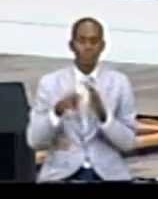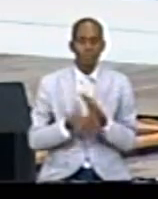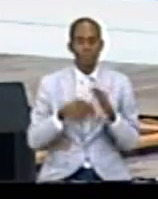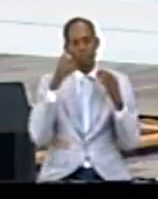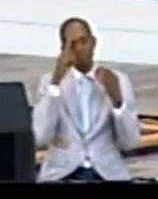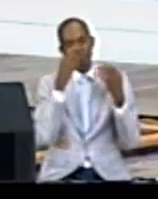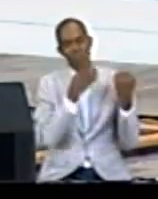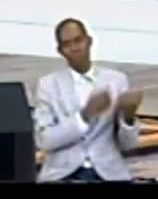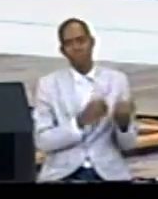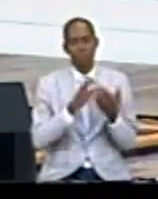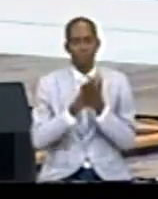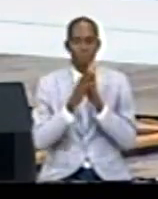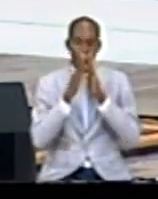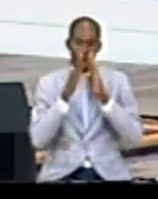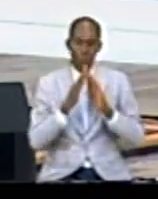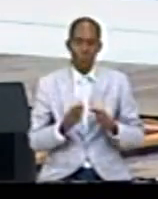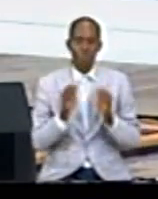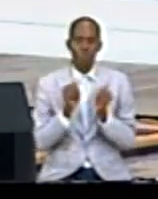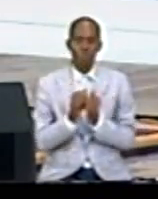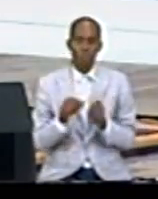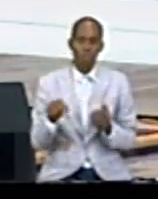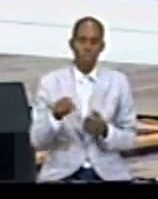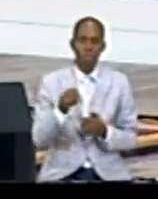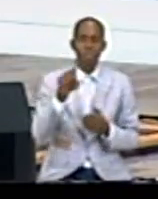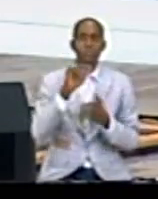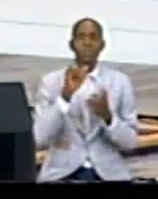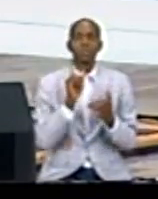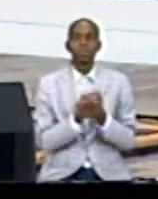peace with them that call